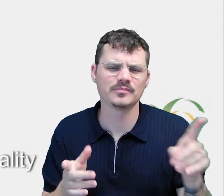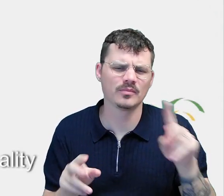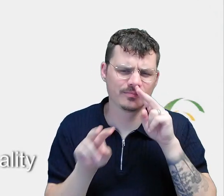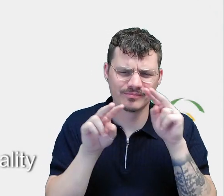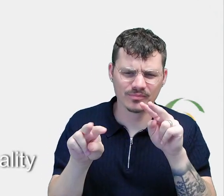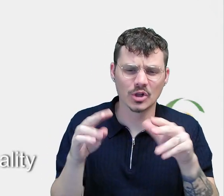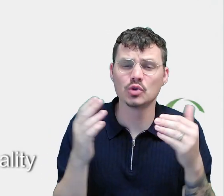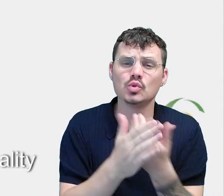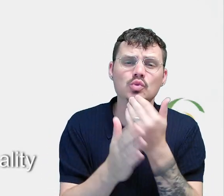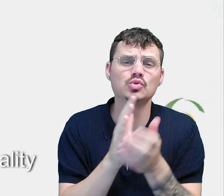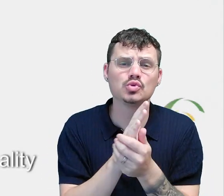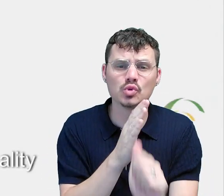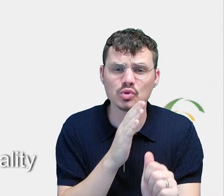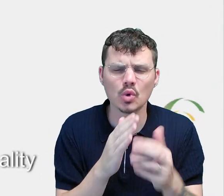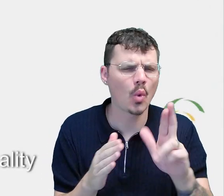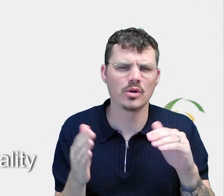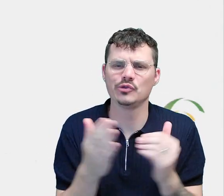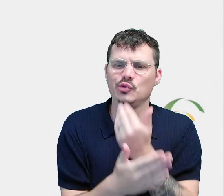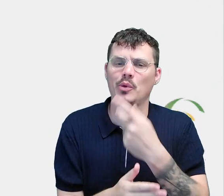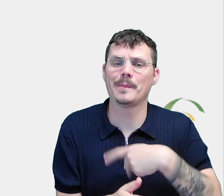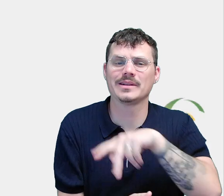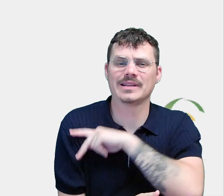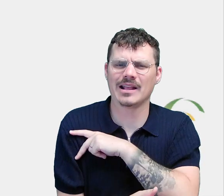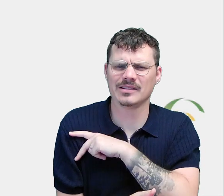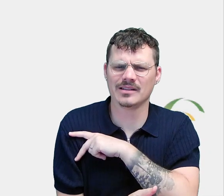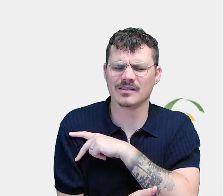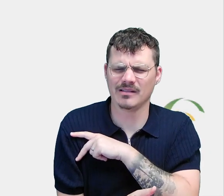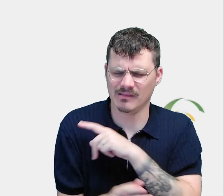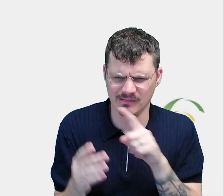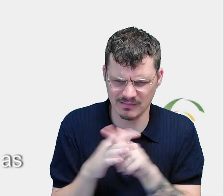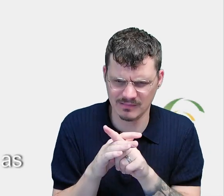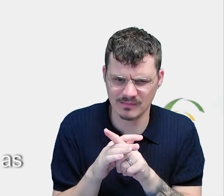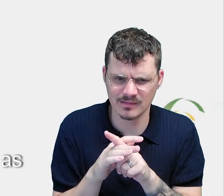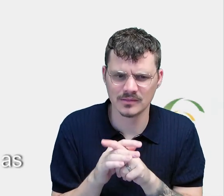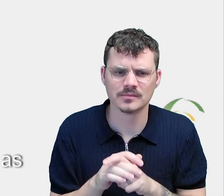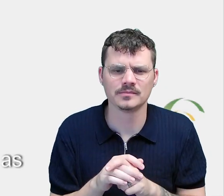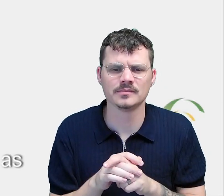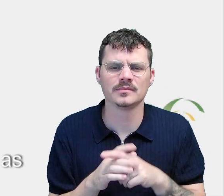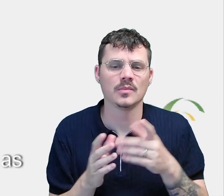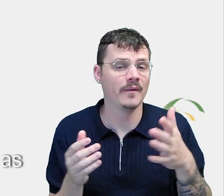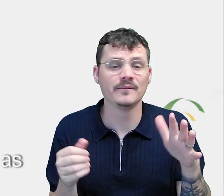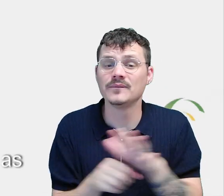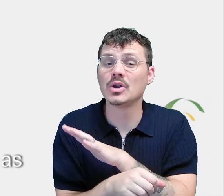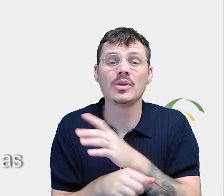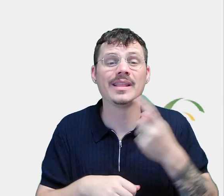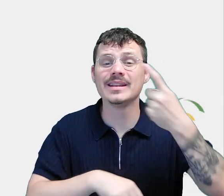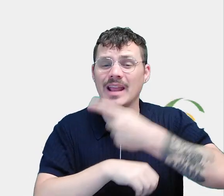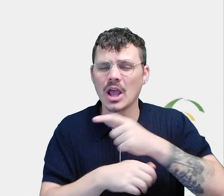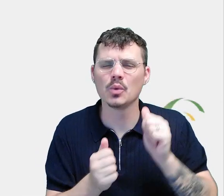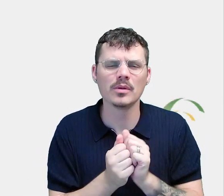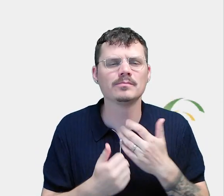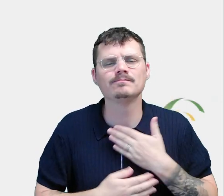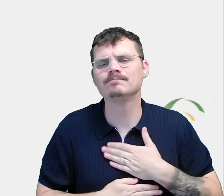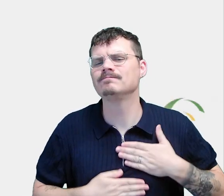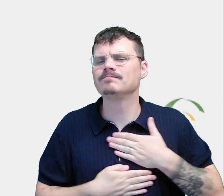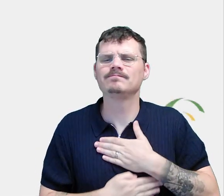Observe for new skills or new personality characteristics. Fill the days with as much pleasure as